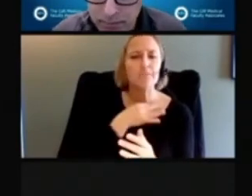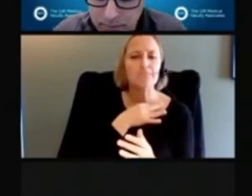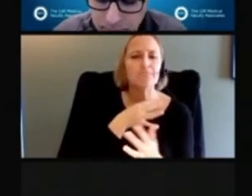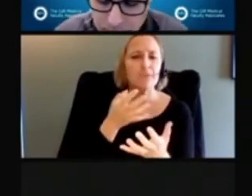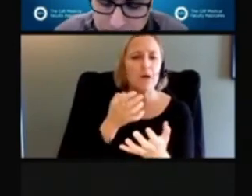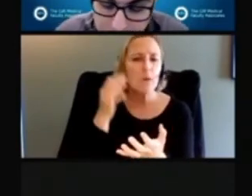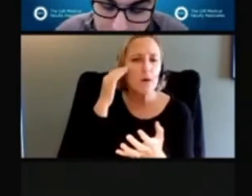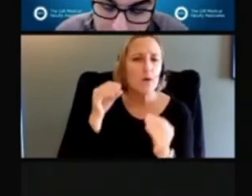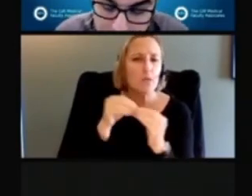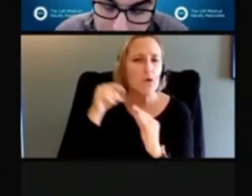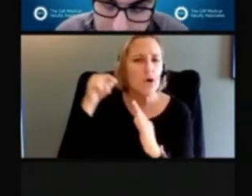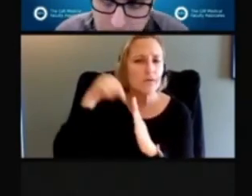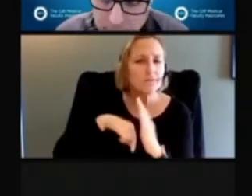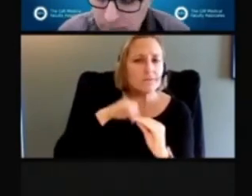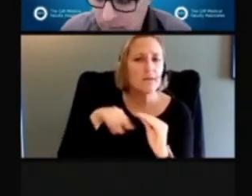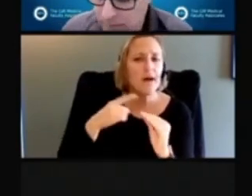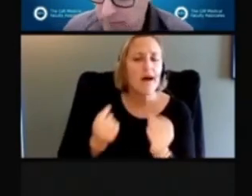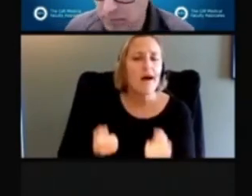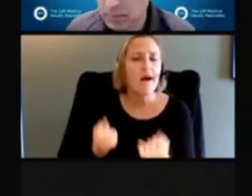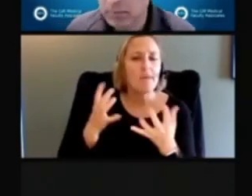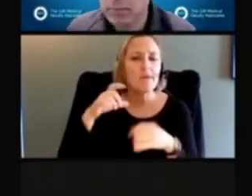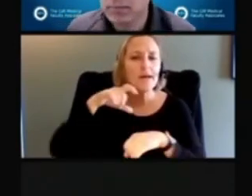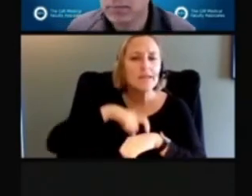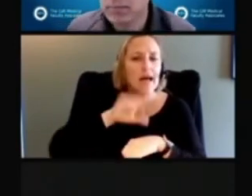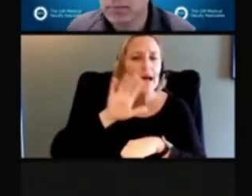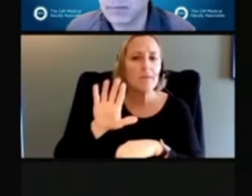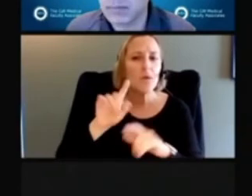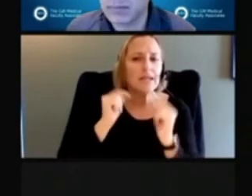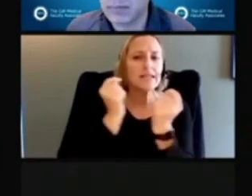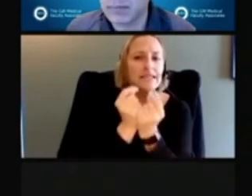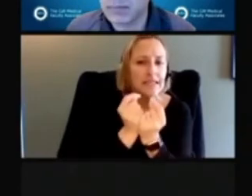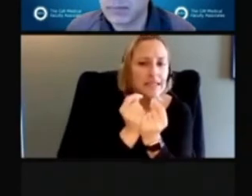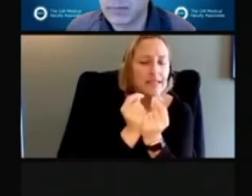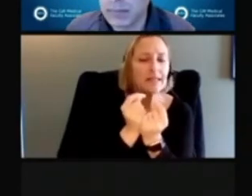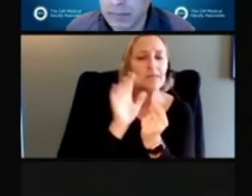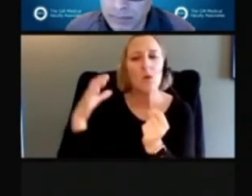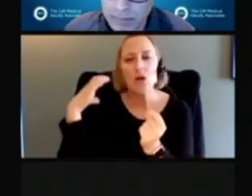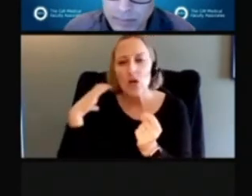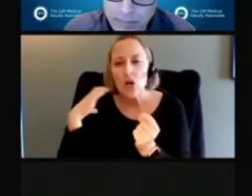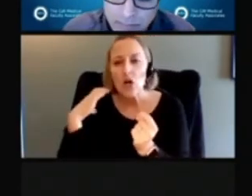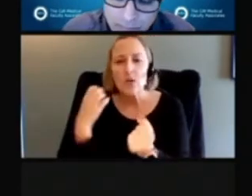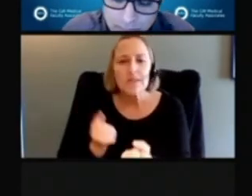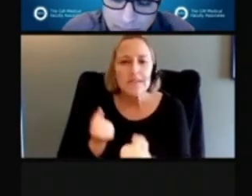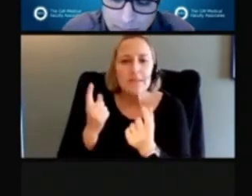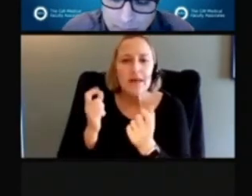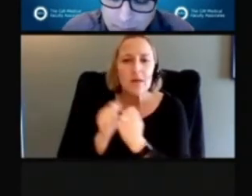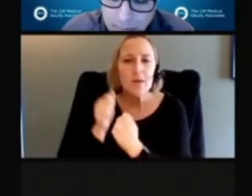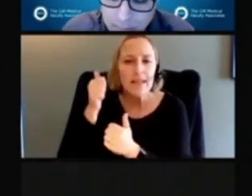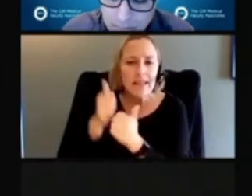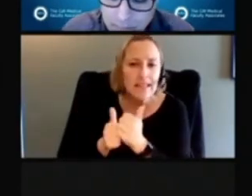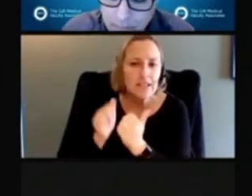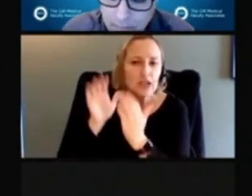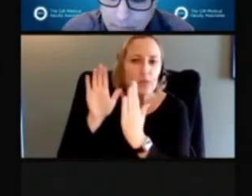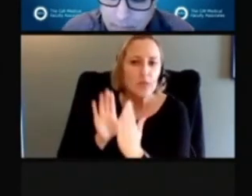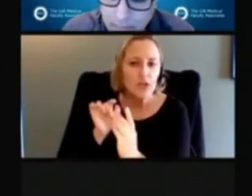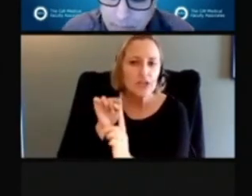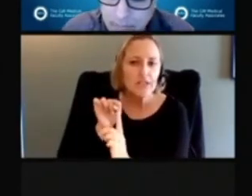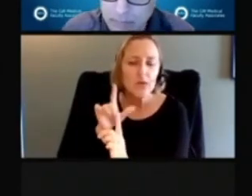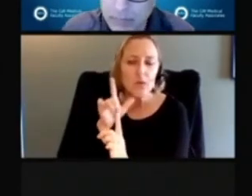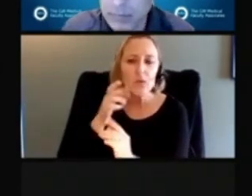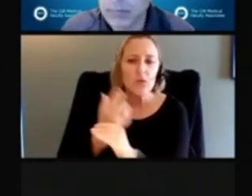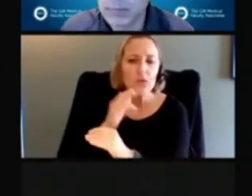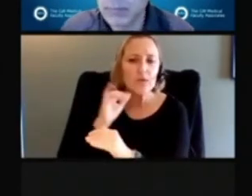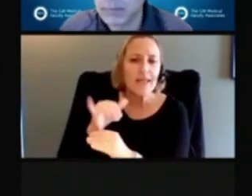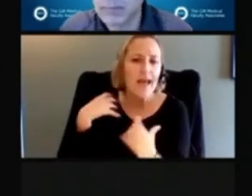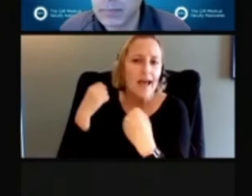more about how much time your teams, your coaches spent with each person who was using the help